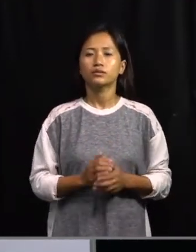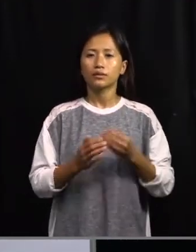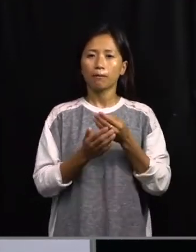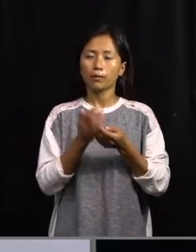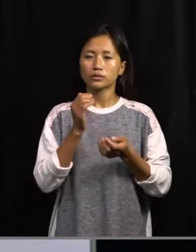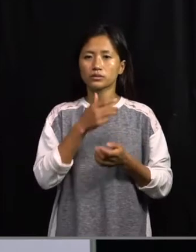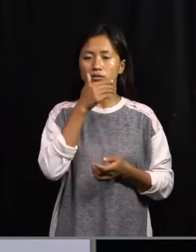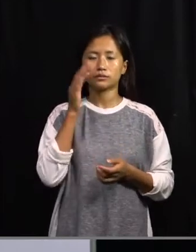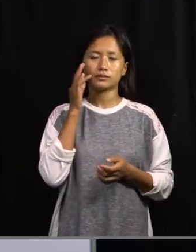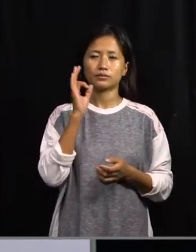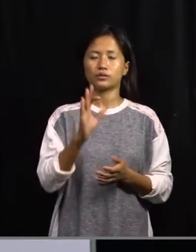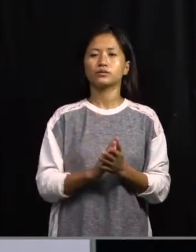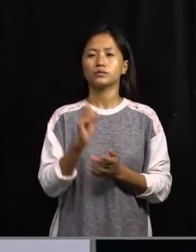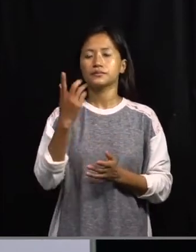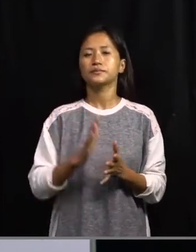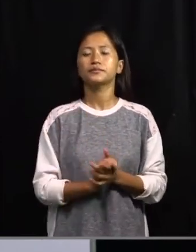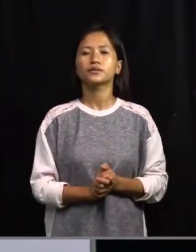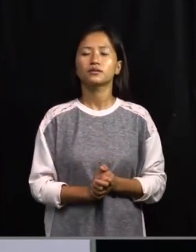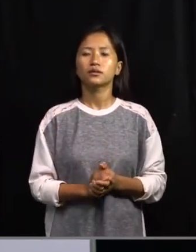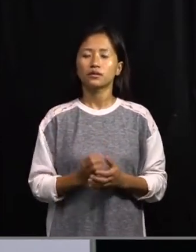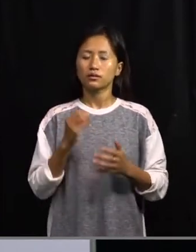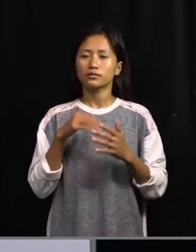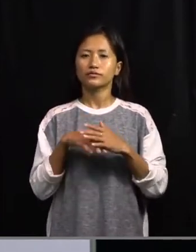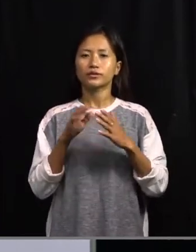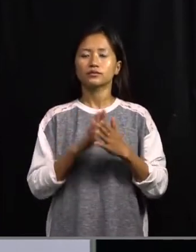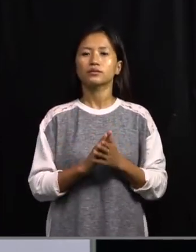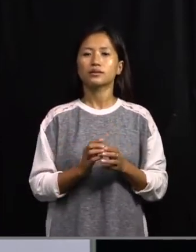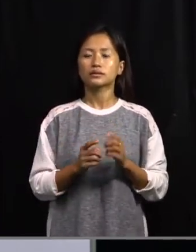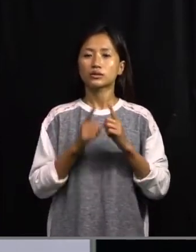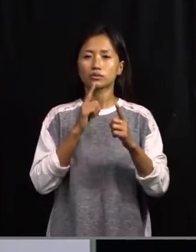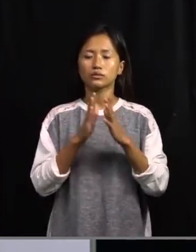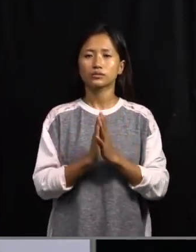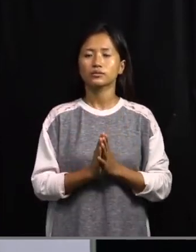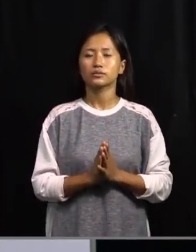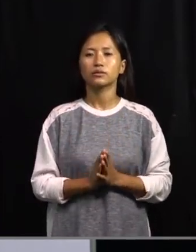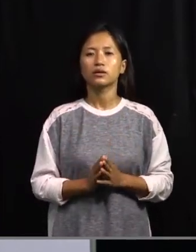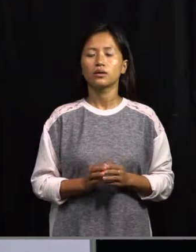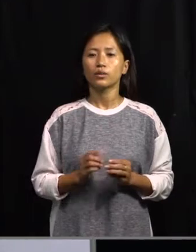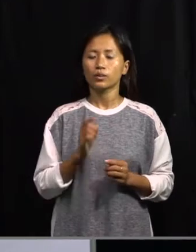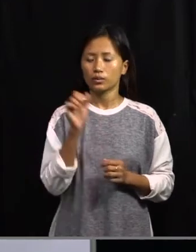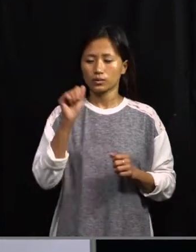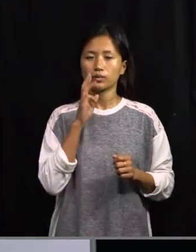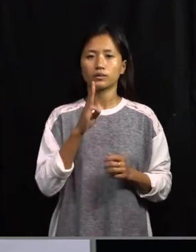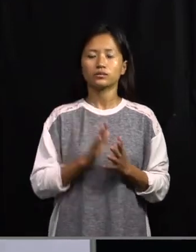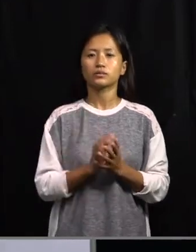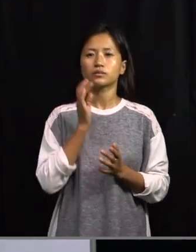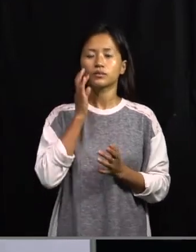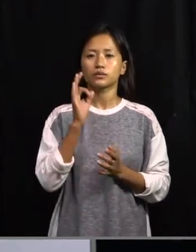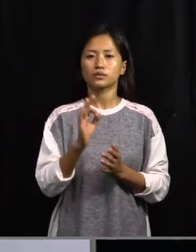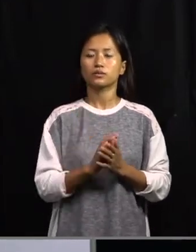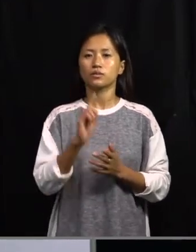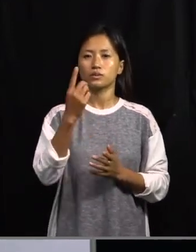ones. And in fact, those things which I explain now on the board will also be the most important ones from